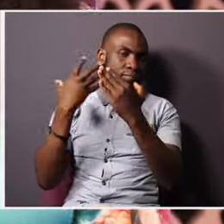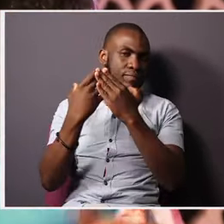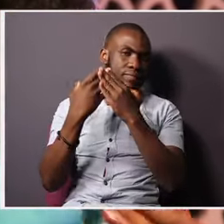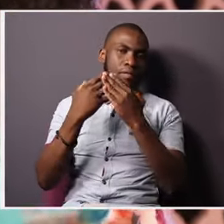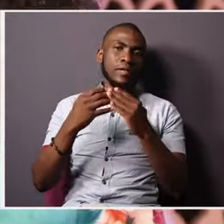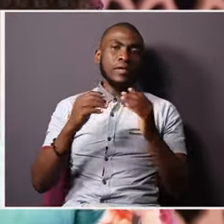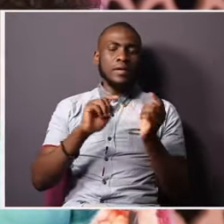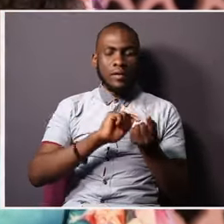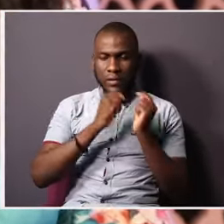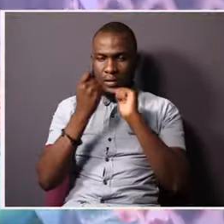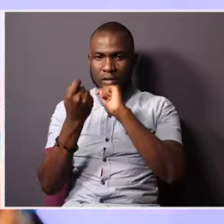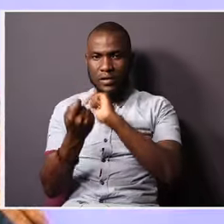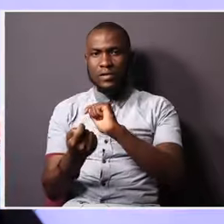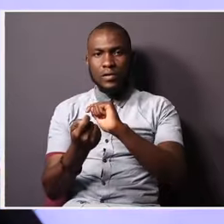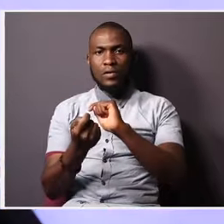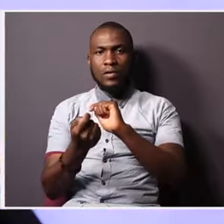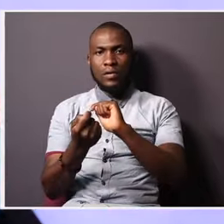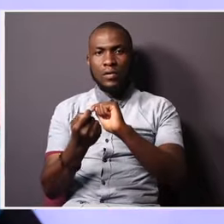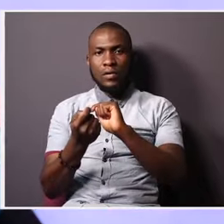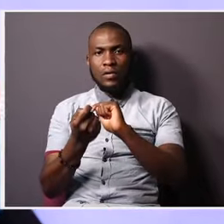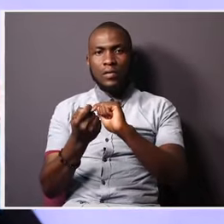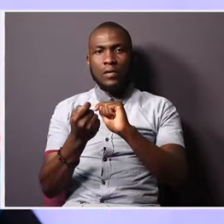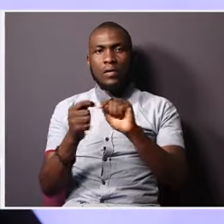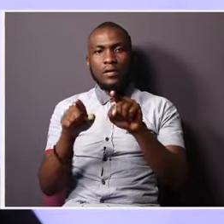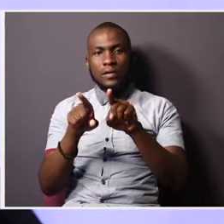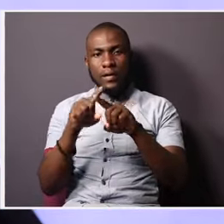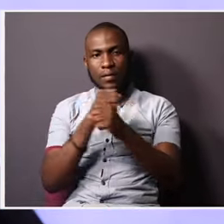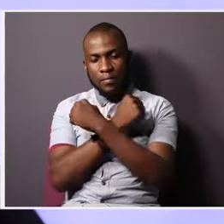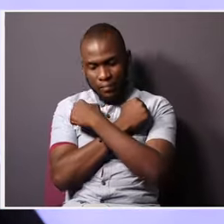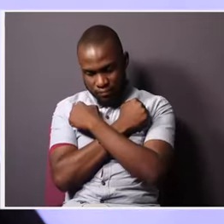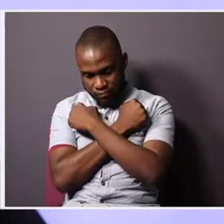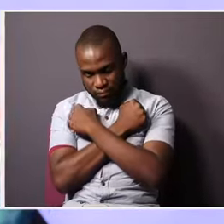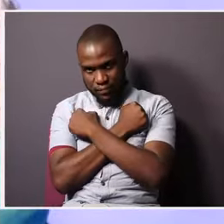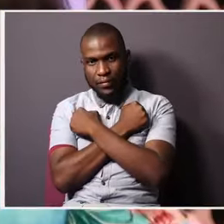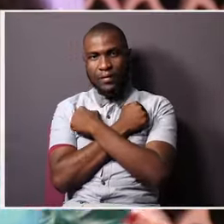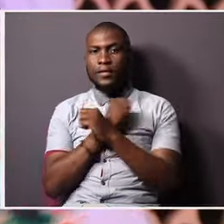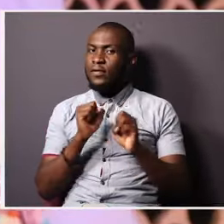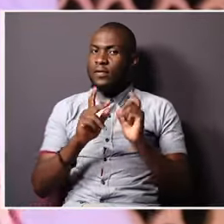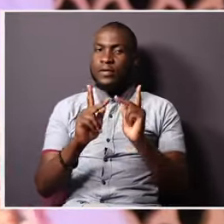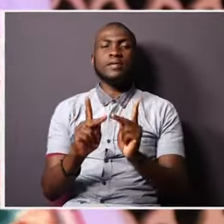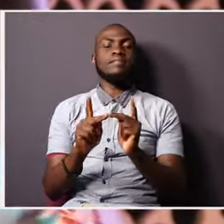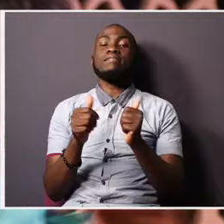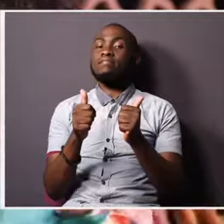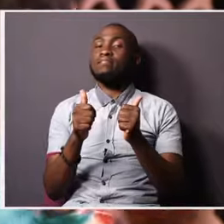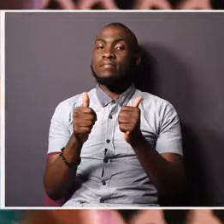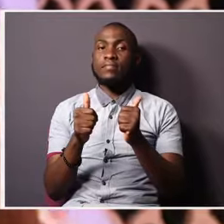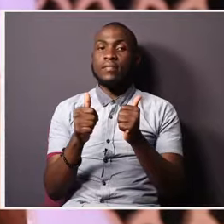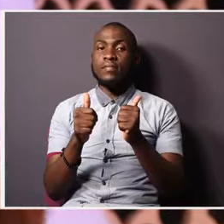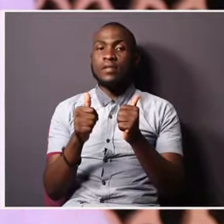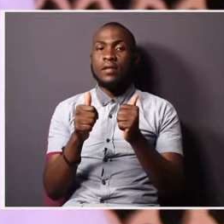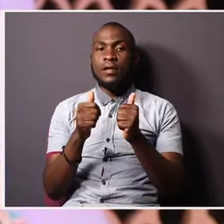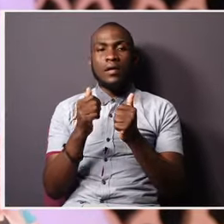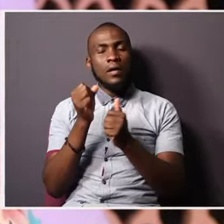this. Amen. Major transition. Yes. Maybe falling in love. All right. That's still all right, too. And also